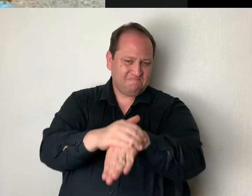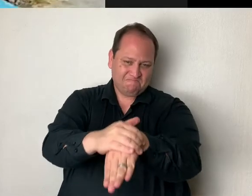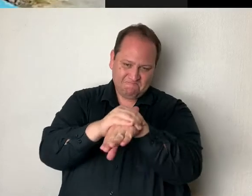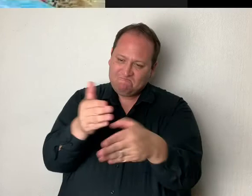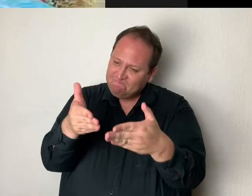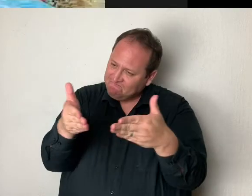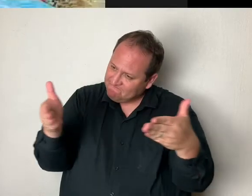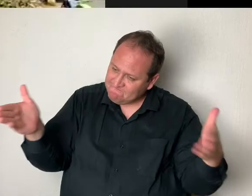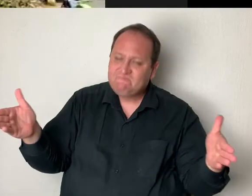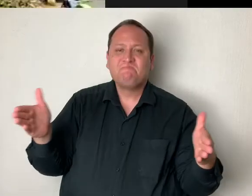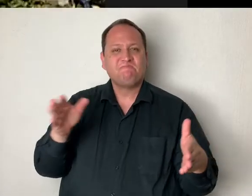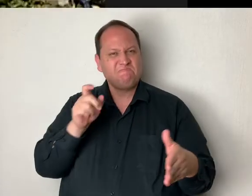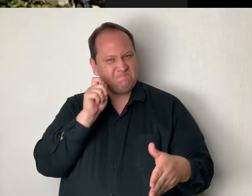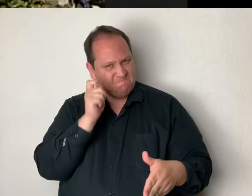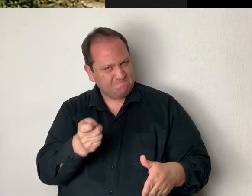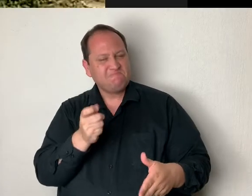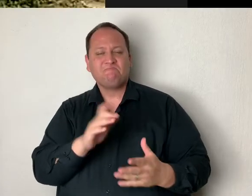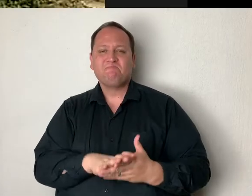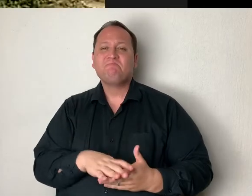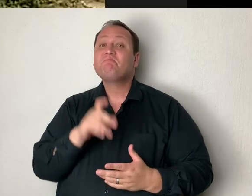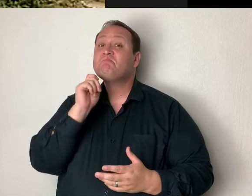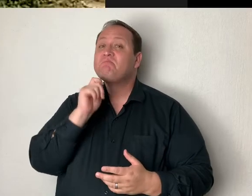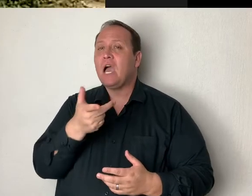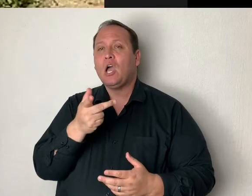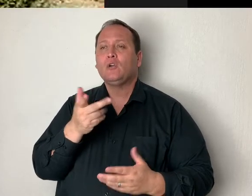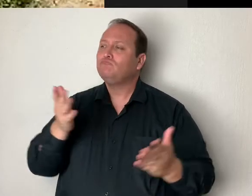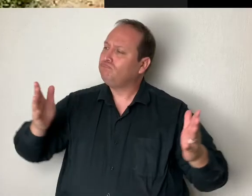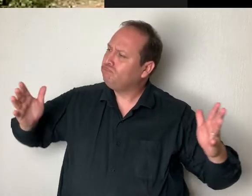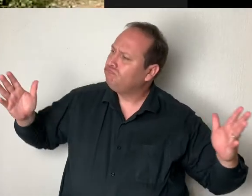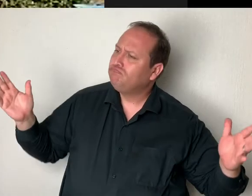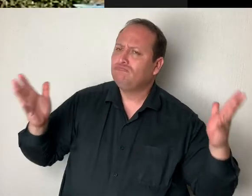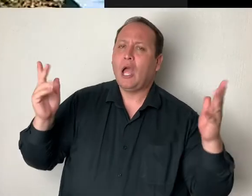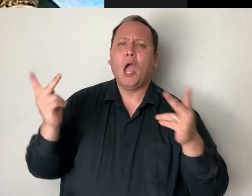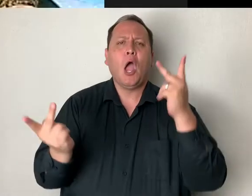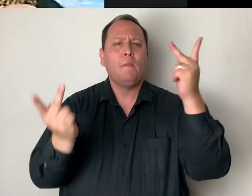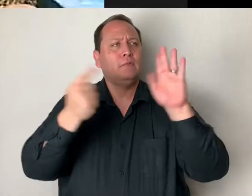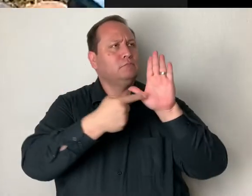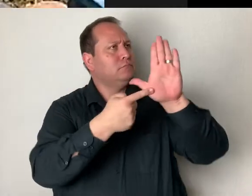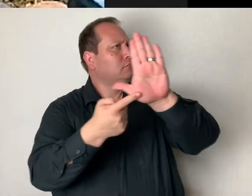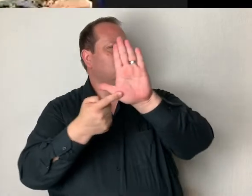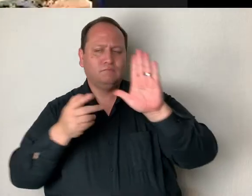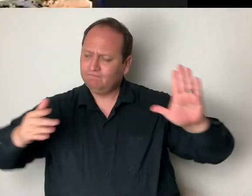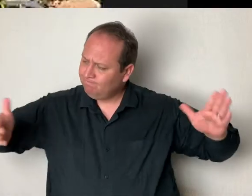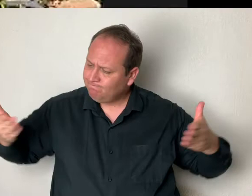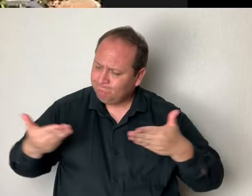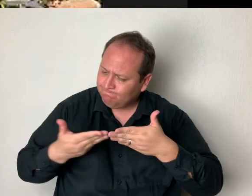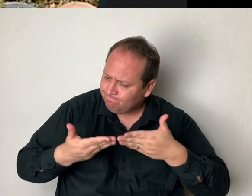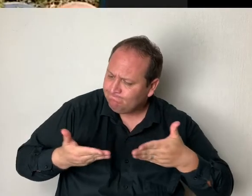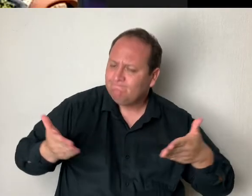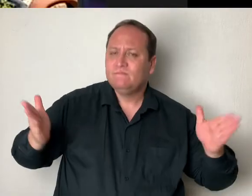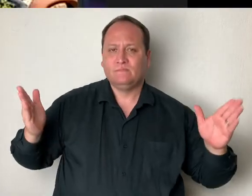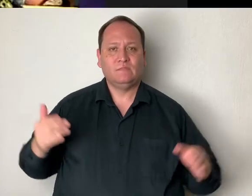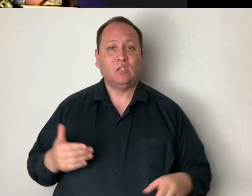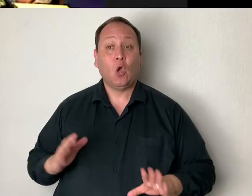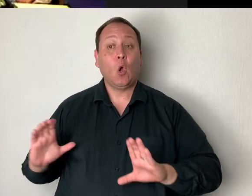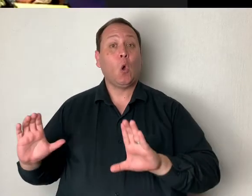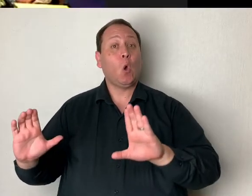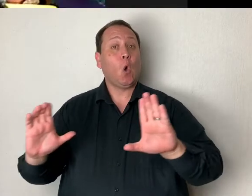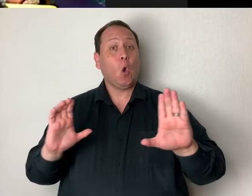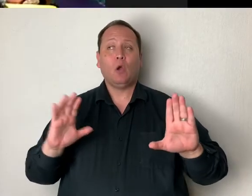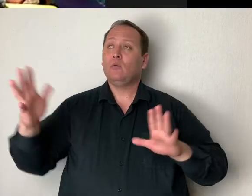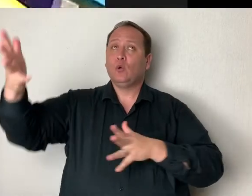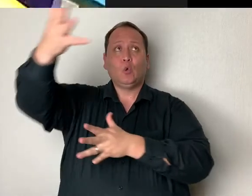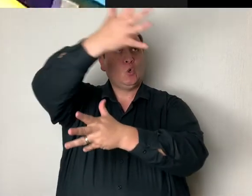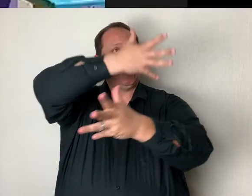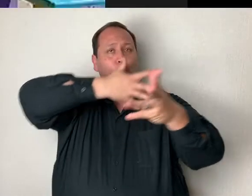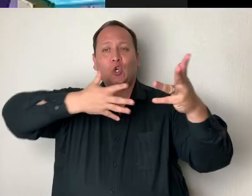of promotion of native flora, an expansion of taking care of our environment. Native